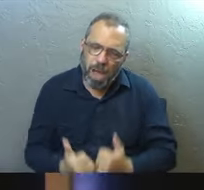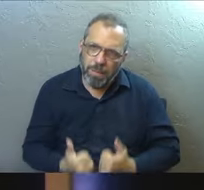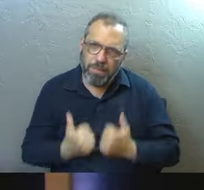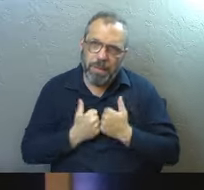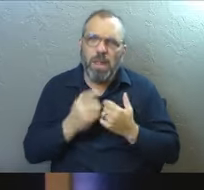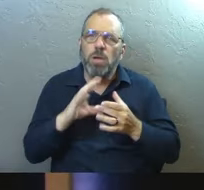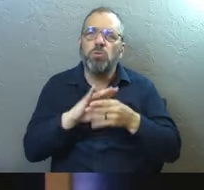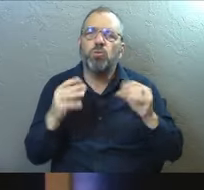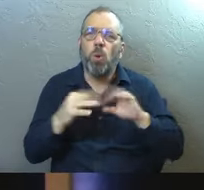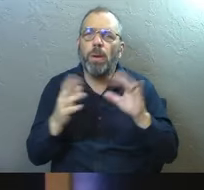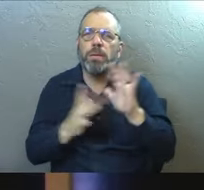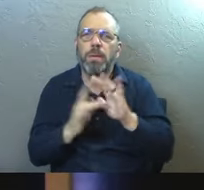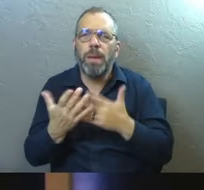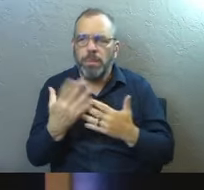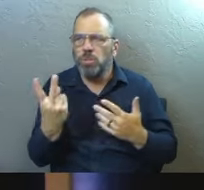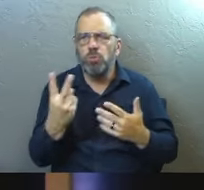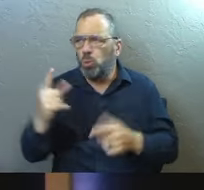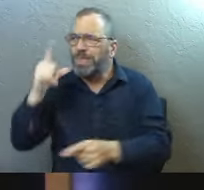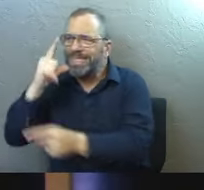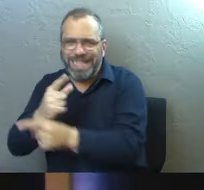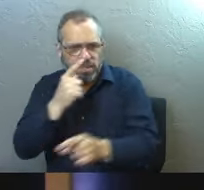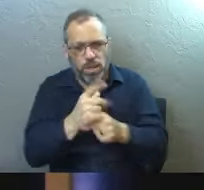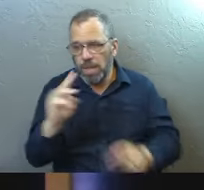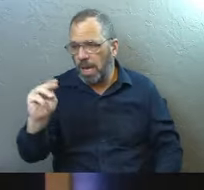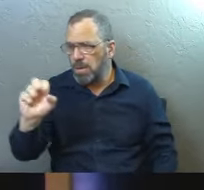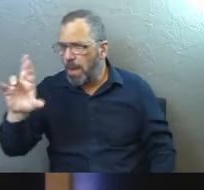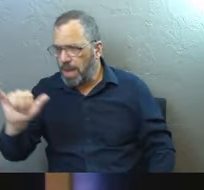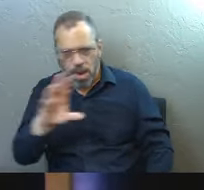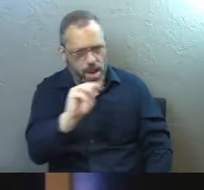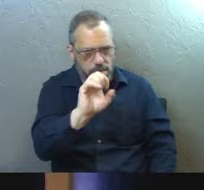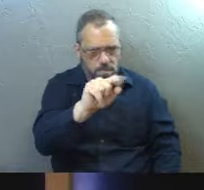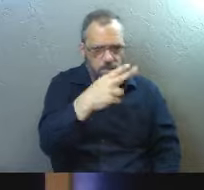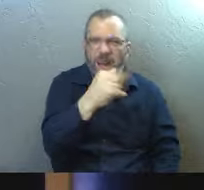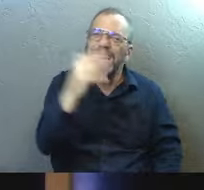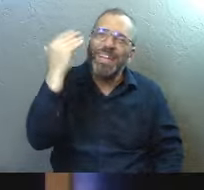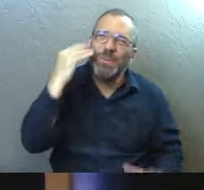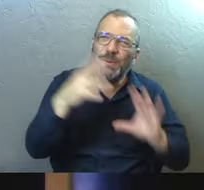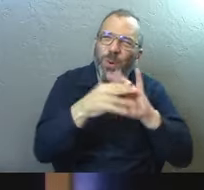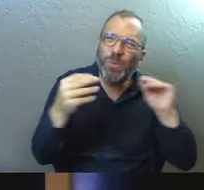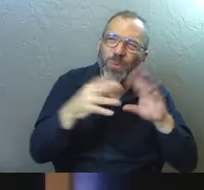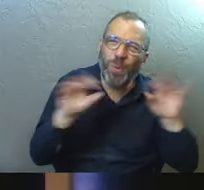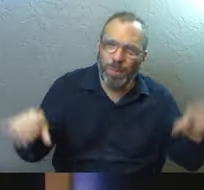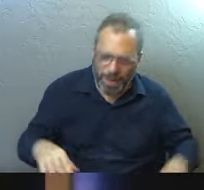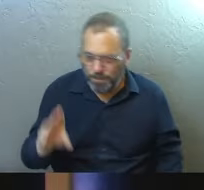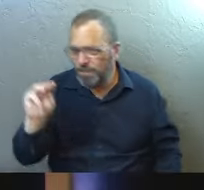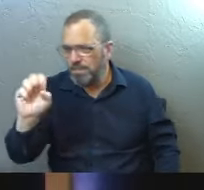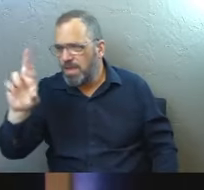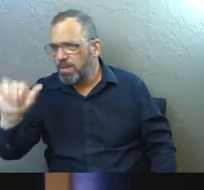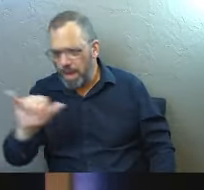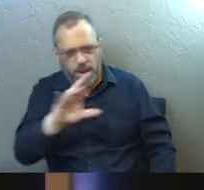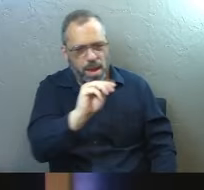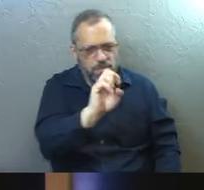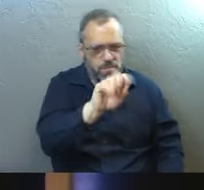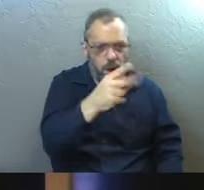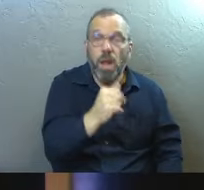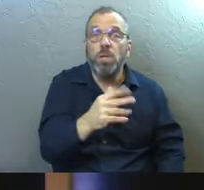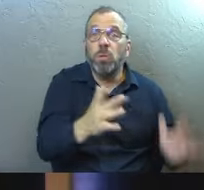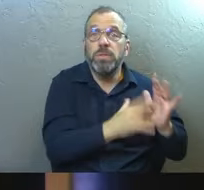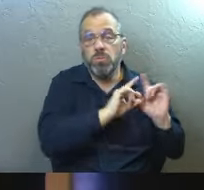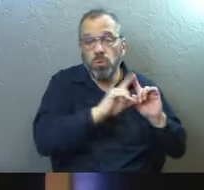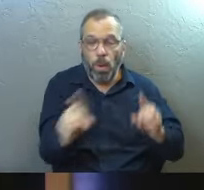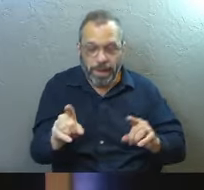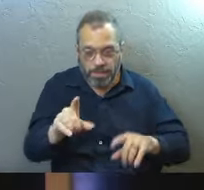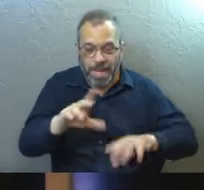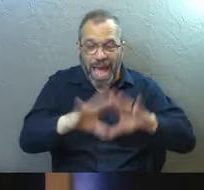And there's a famous story in Scripture where you've got these two sisters, Mary and Martha. And you've all probably all heard this story, but Jesus is coming over to their